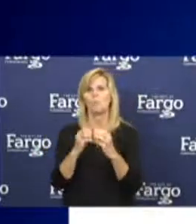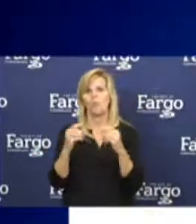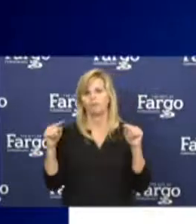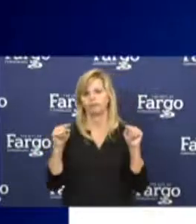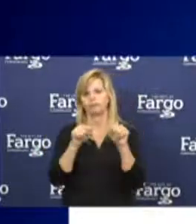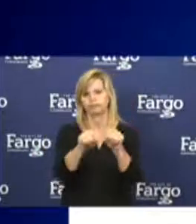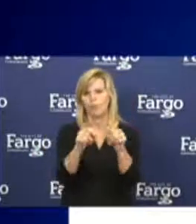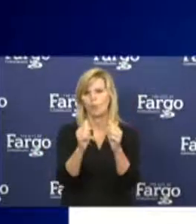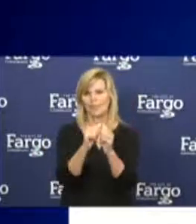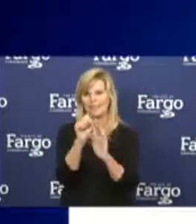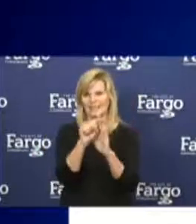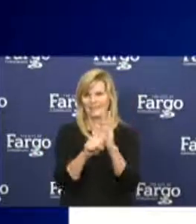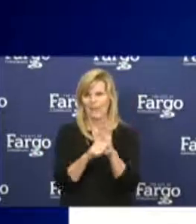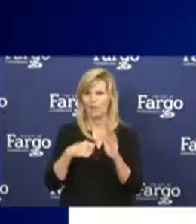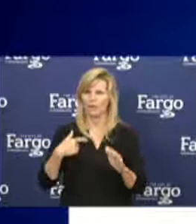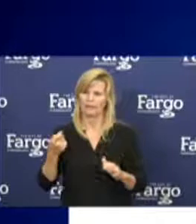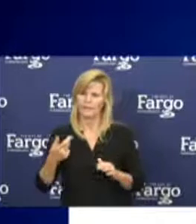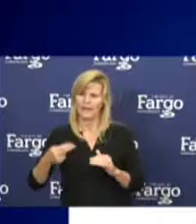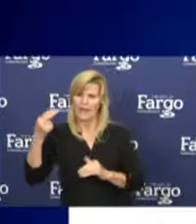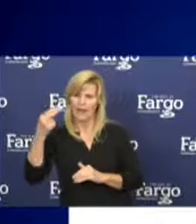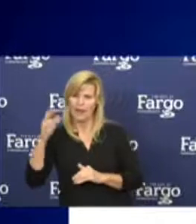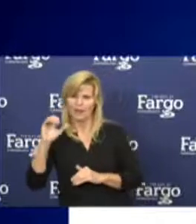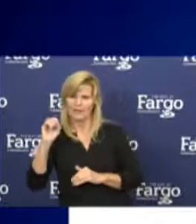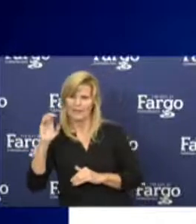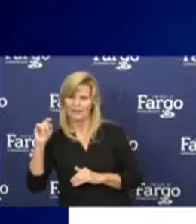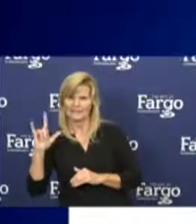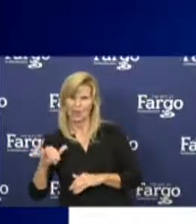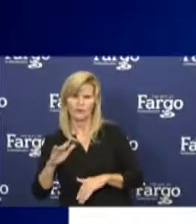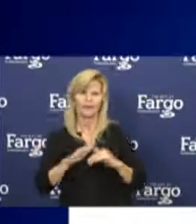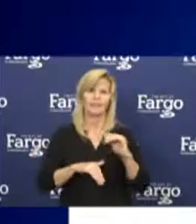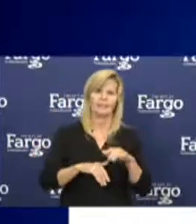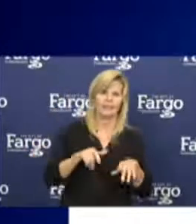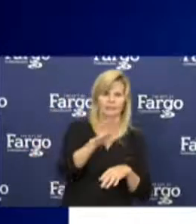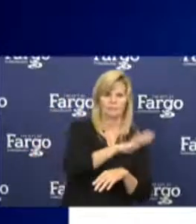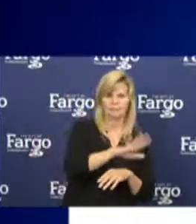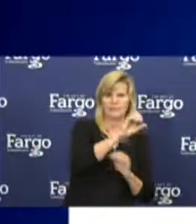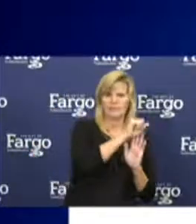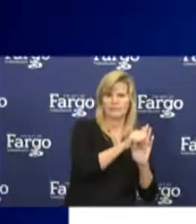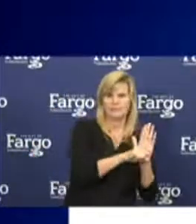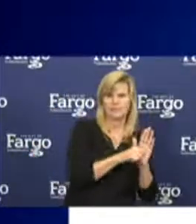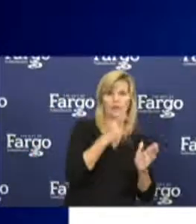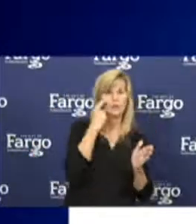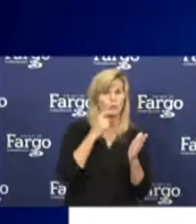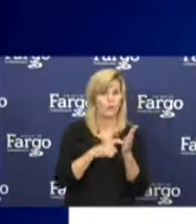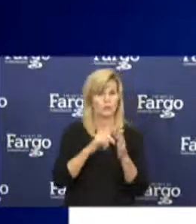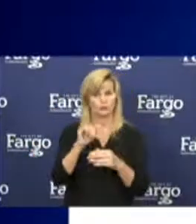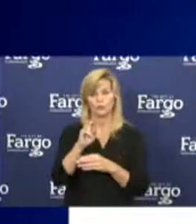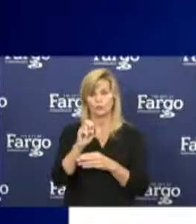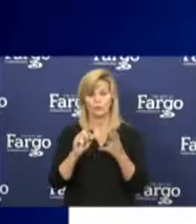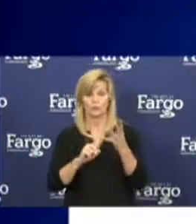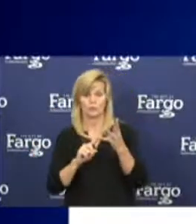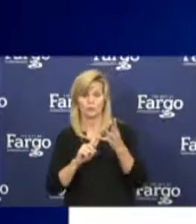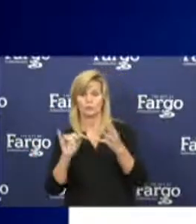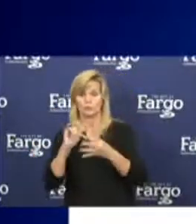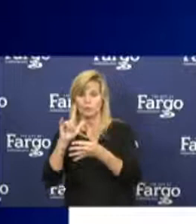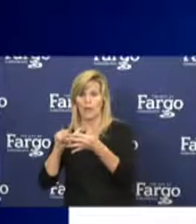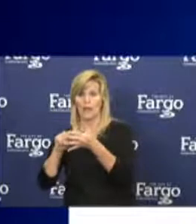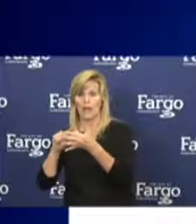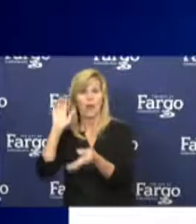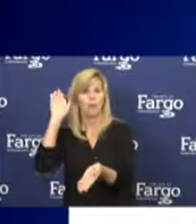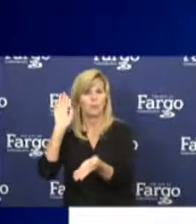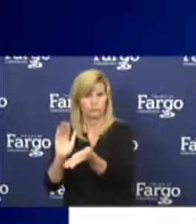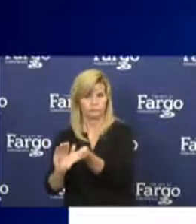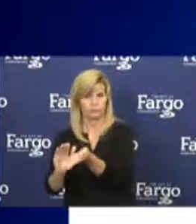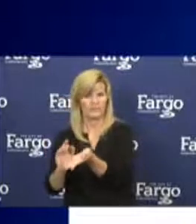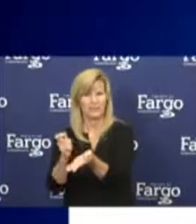average, still running a little bit higher in Cass County. And you see that we reached a low here again in late June, early July, and it's starting to tick back